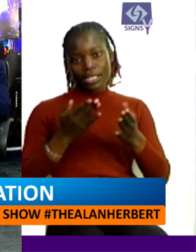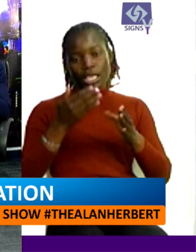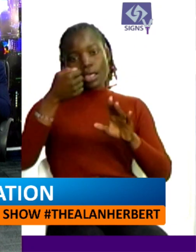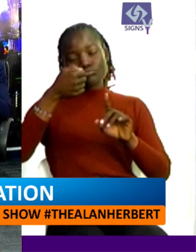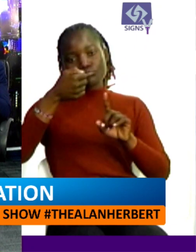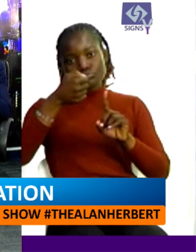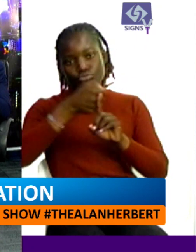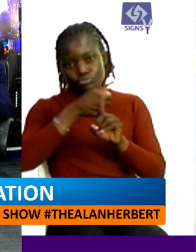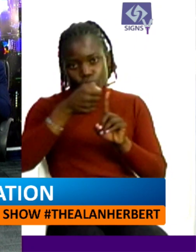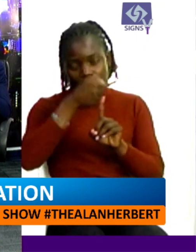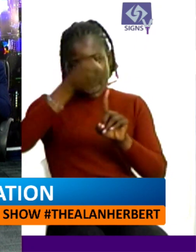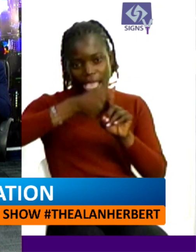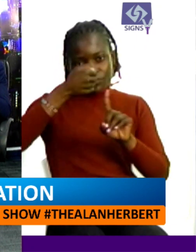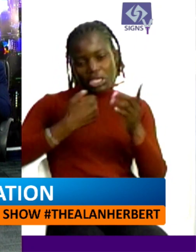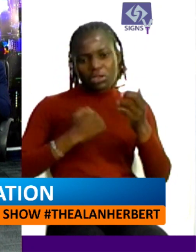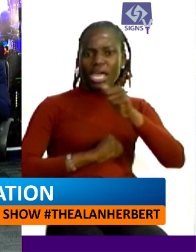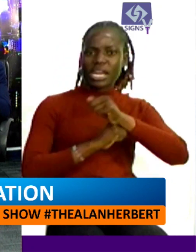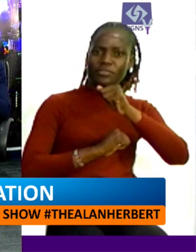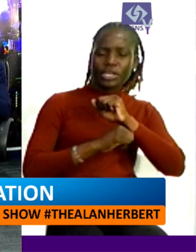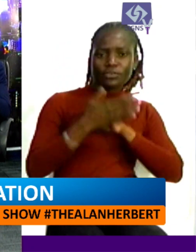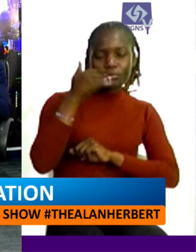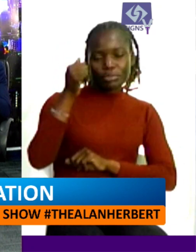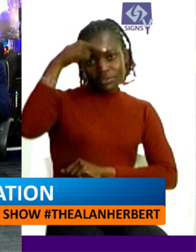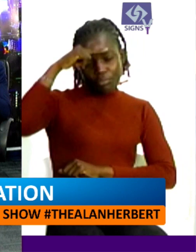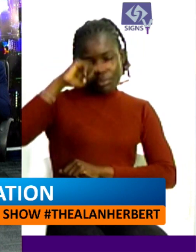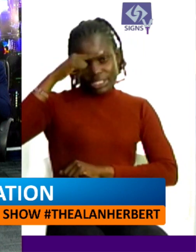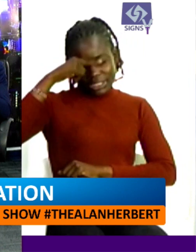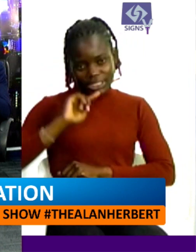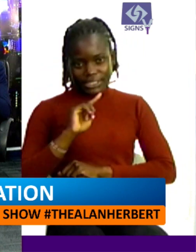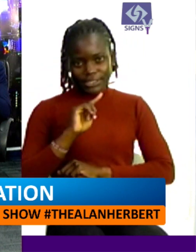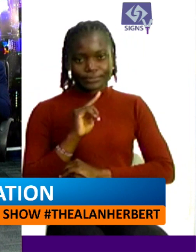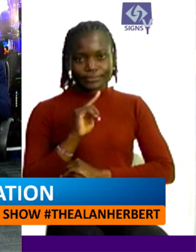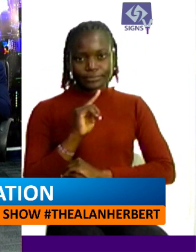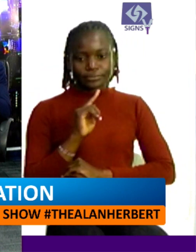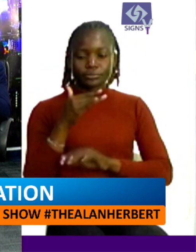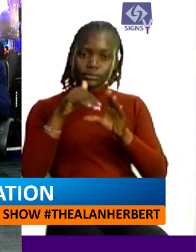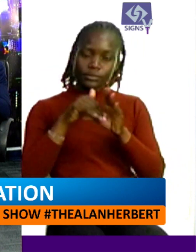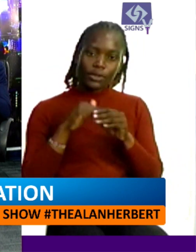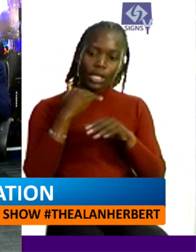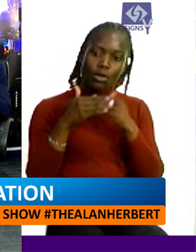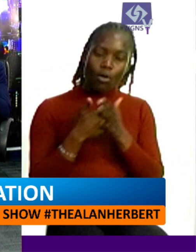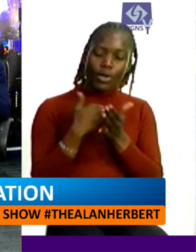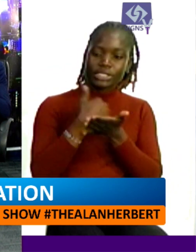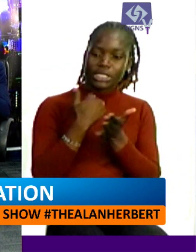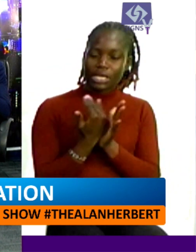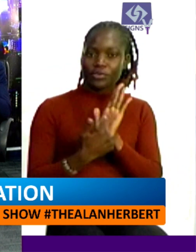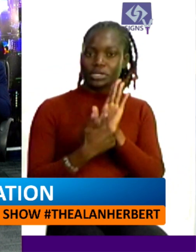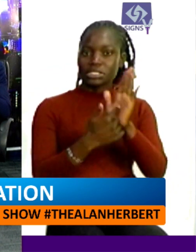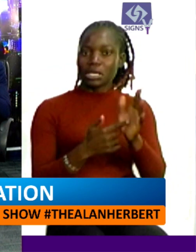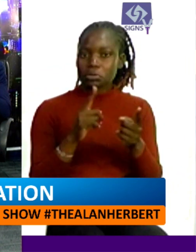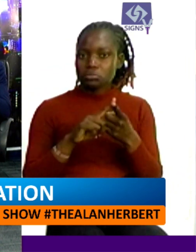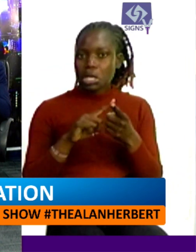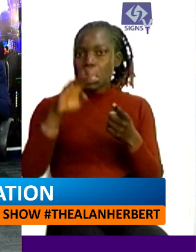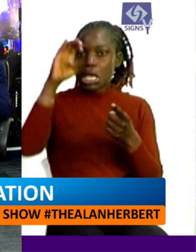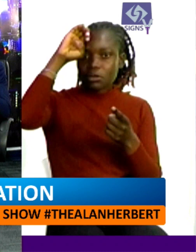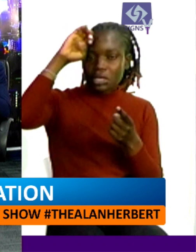and actually advocate for best policies or best practices across all sectors, like you said, in inclusive